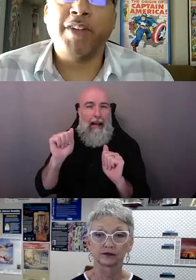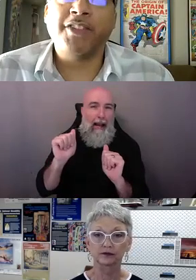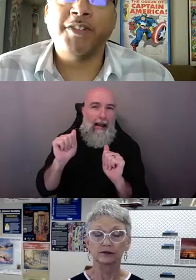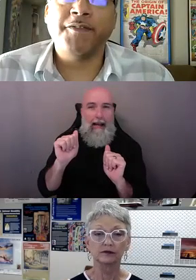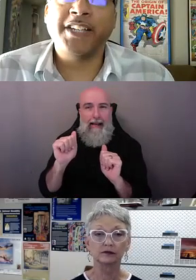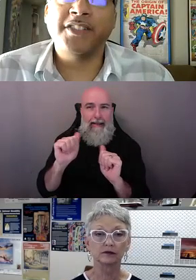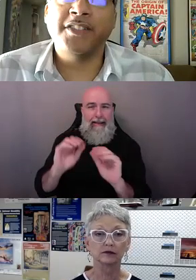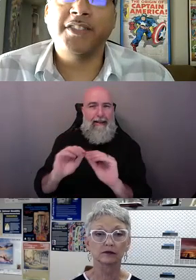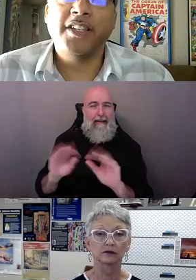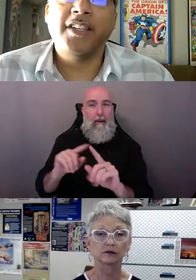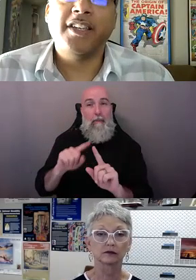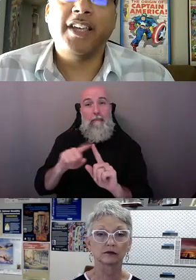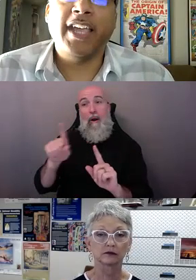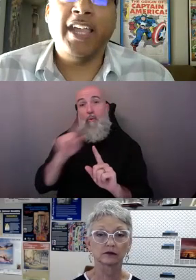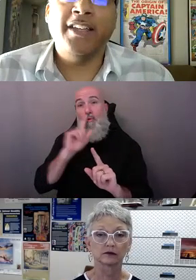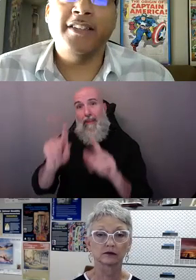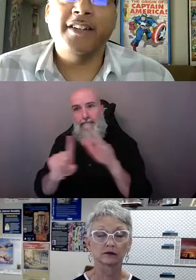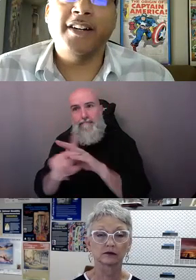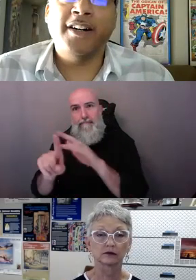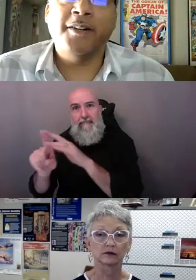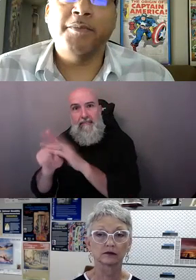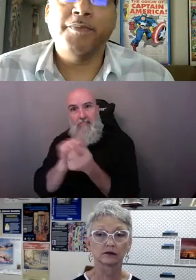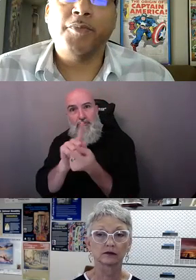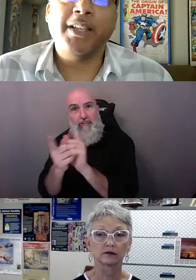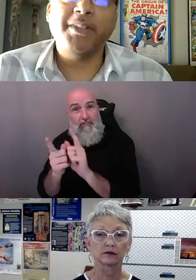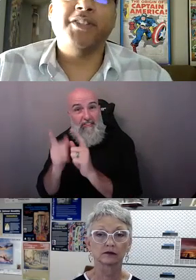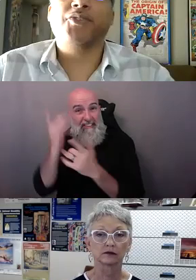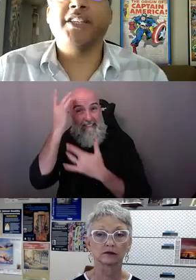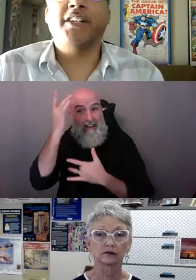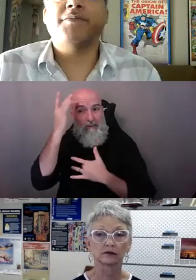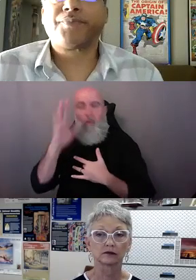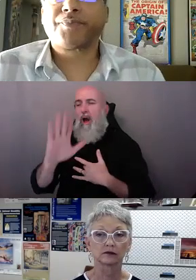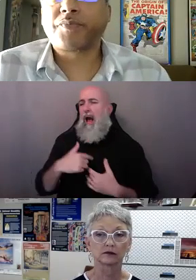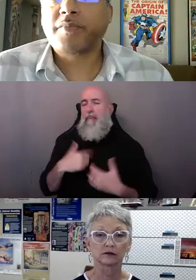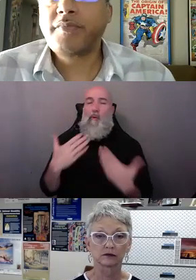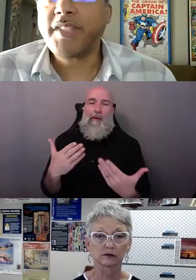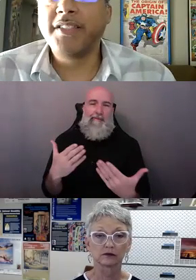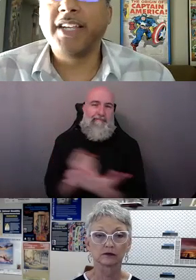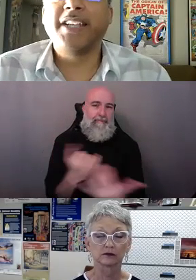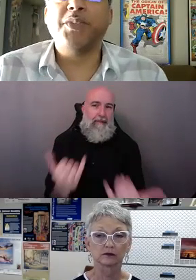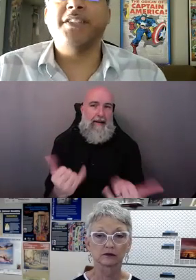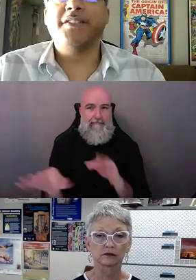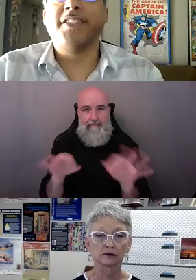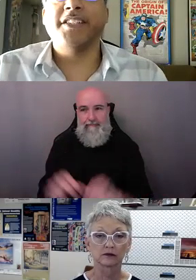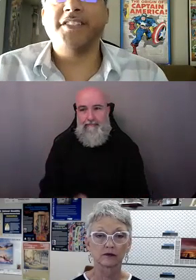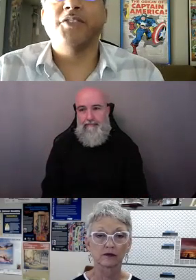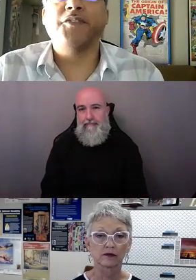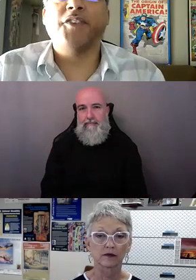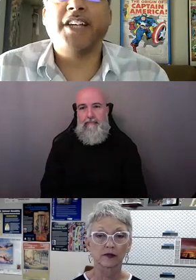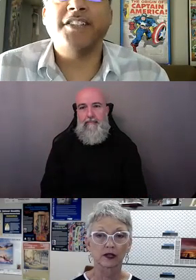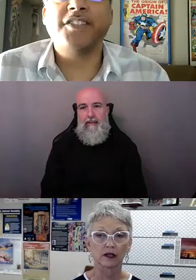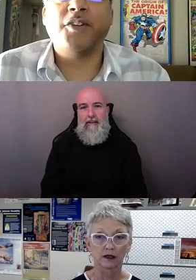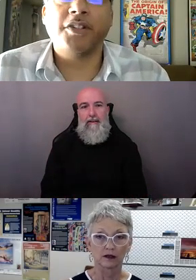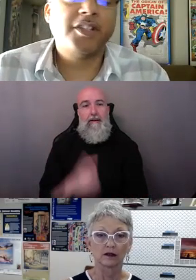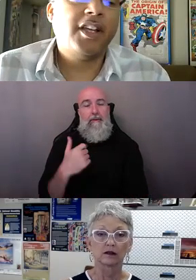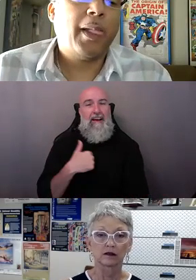address breakthrough infections. And well, let me do this right now, because I guess we need to set a tone as far as